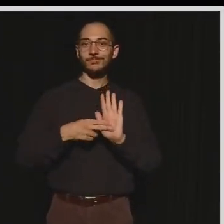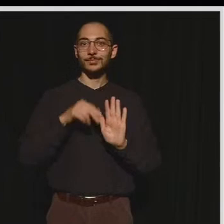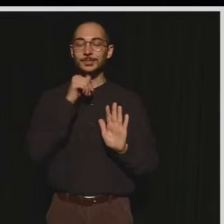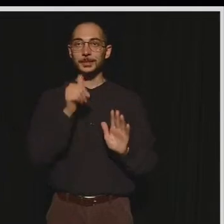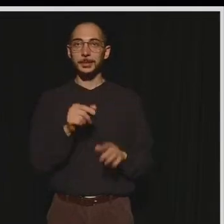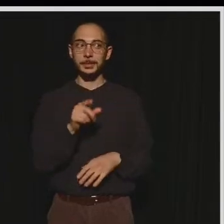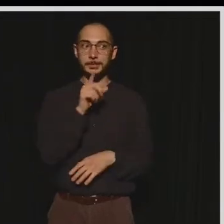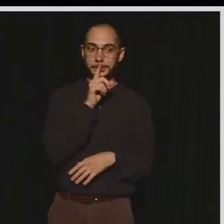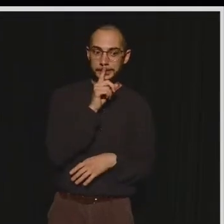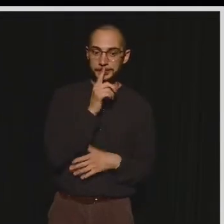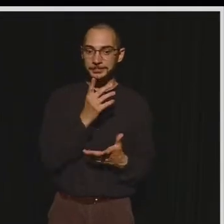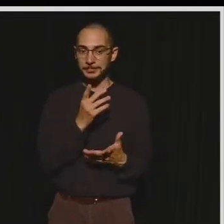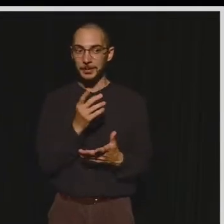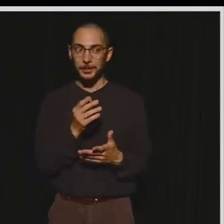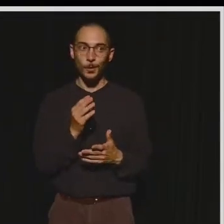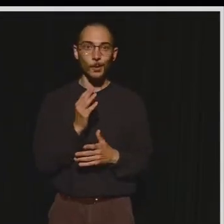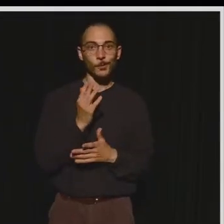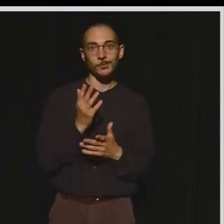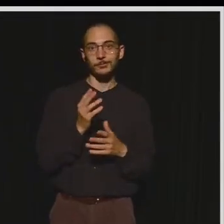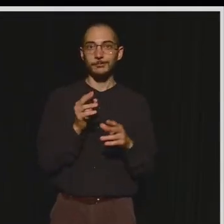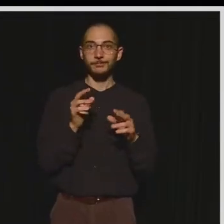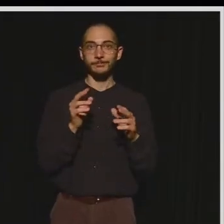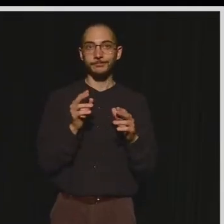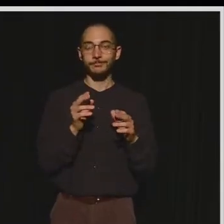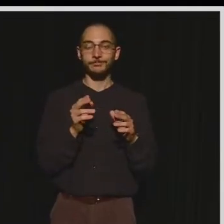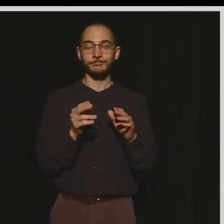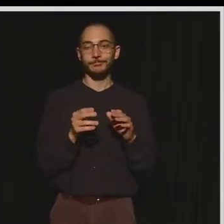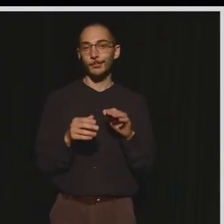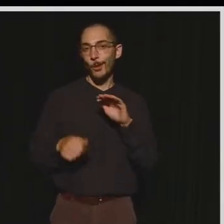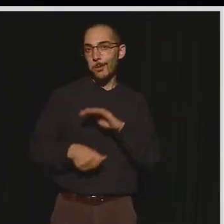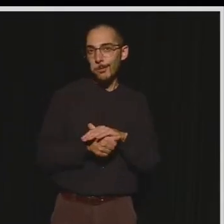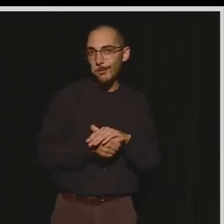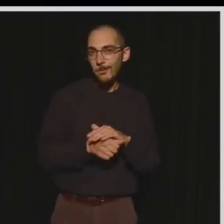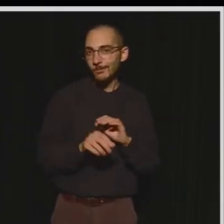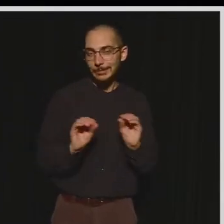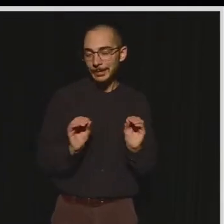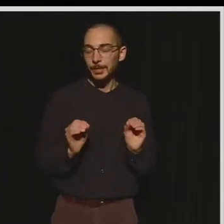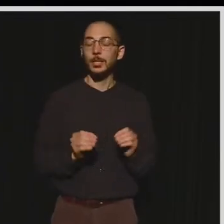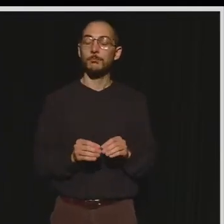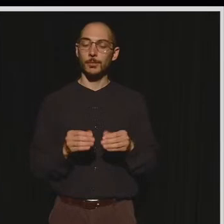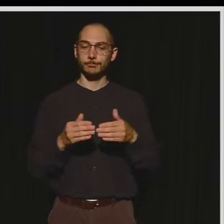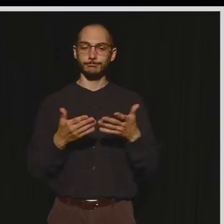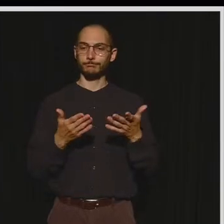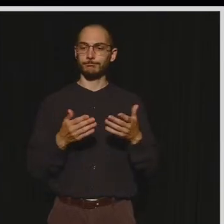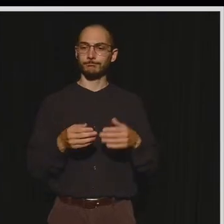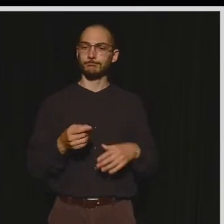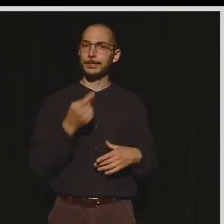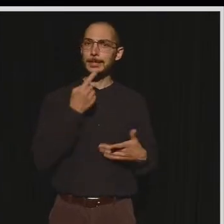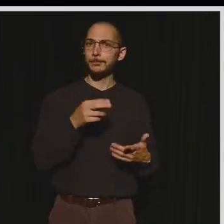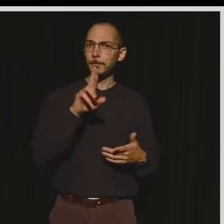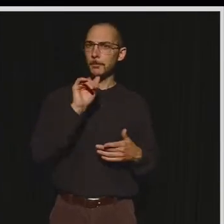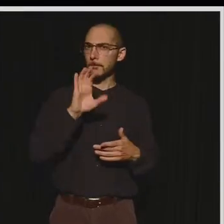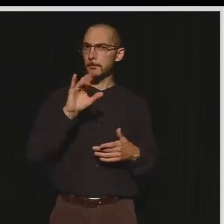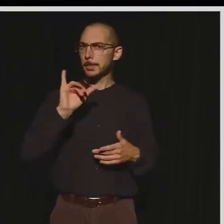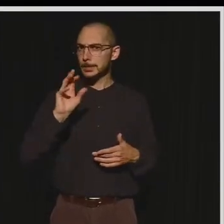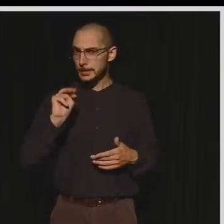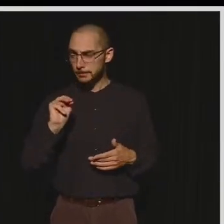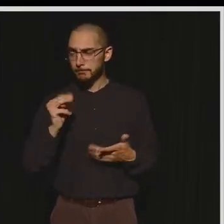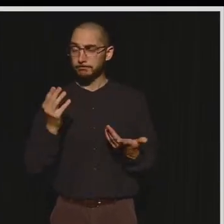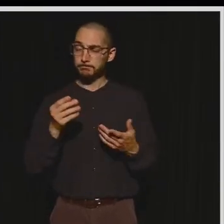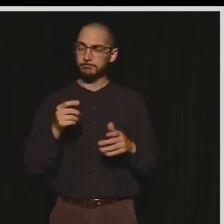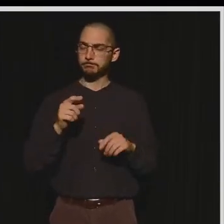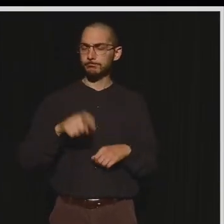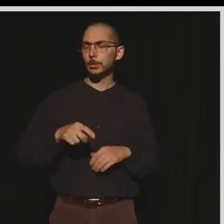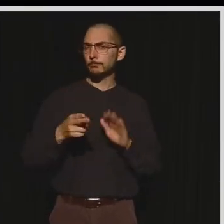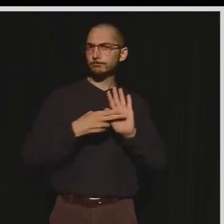and sexuality, right? Like that intersection is super fascinating as well for me, because I remember I was sitting